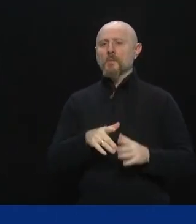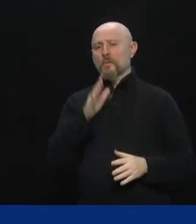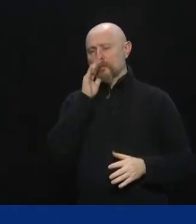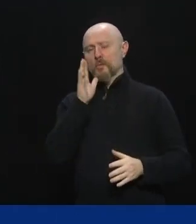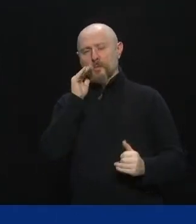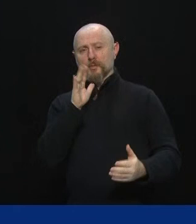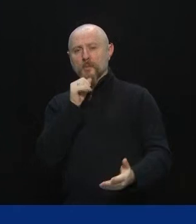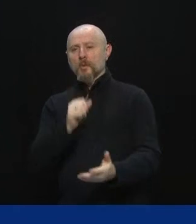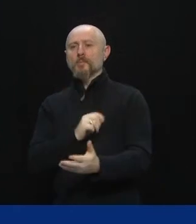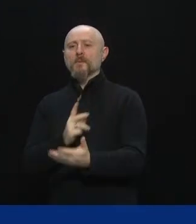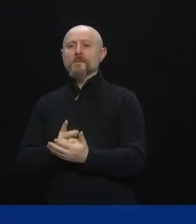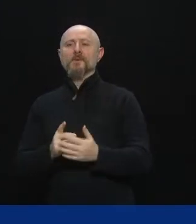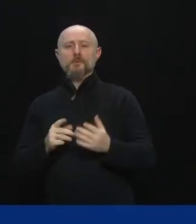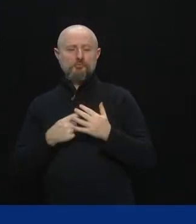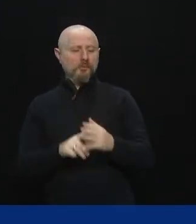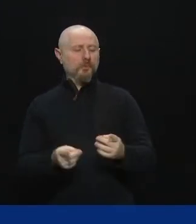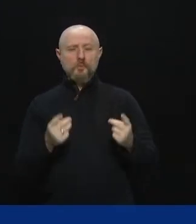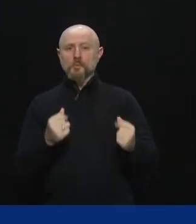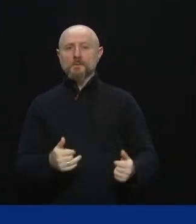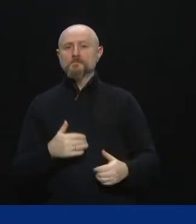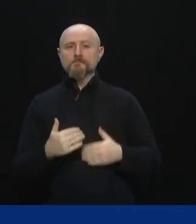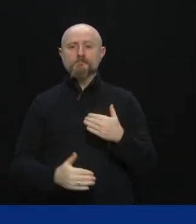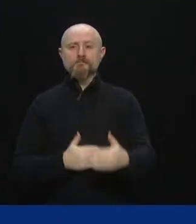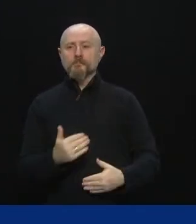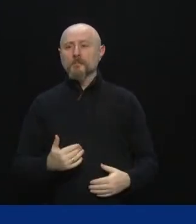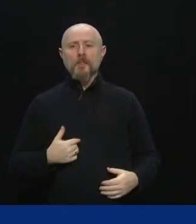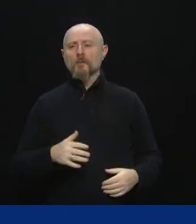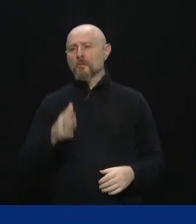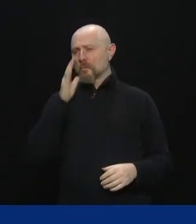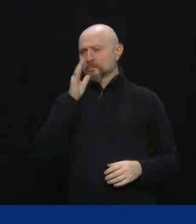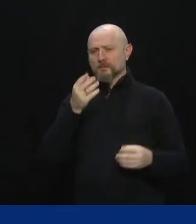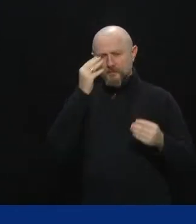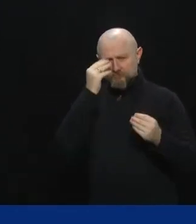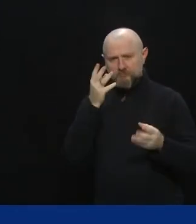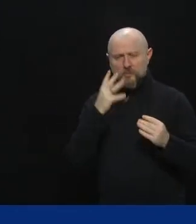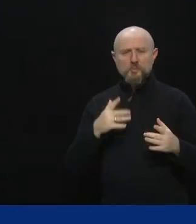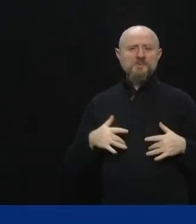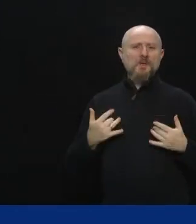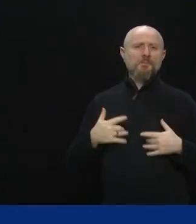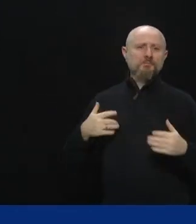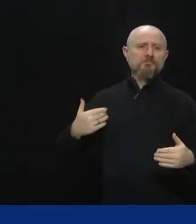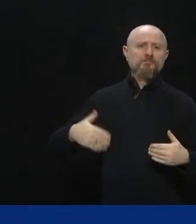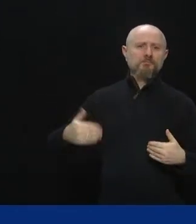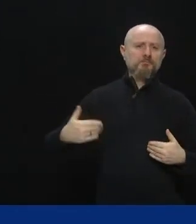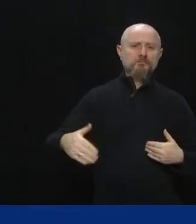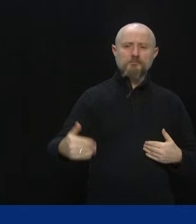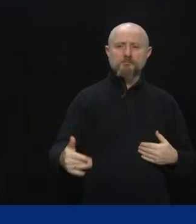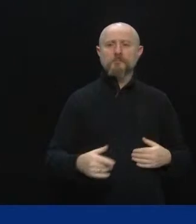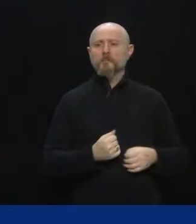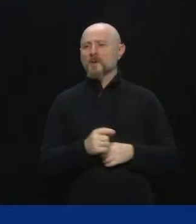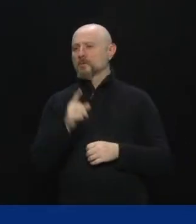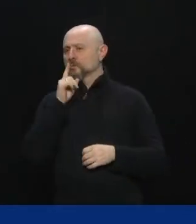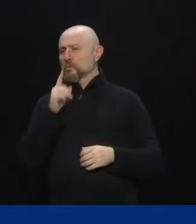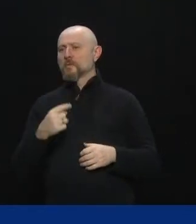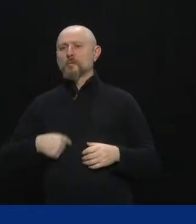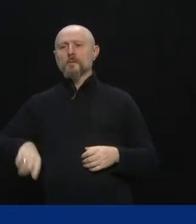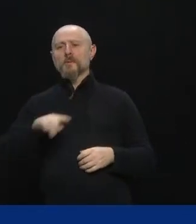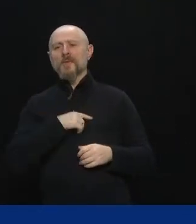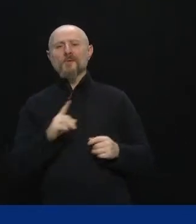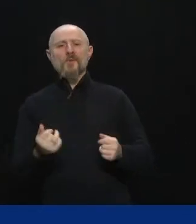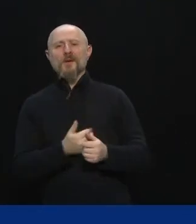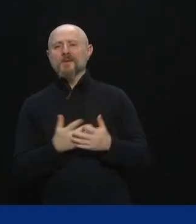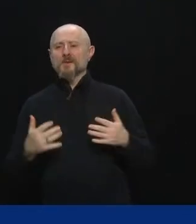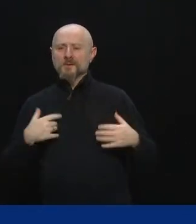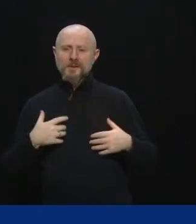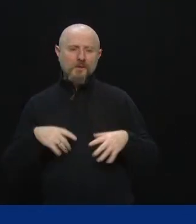effect immediately. And we'll keep New Yorkers posted on the developments of this. So we'll make sure that we are doing everything we can, all